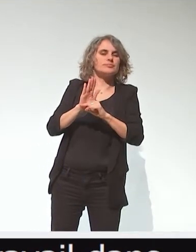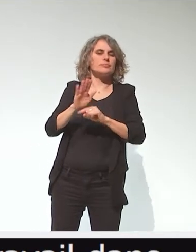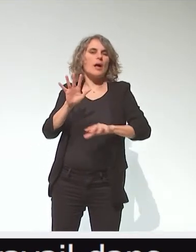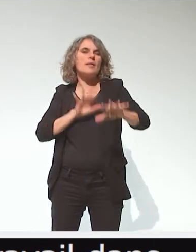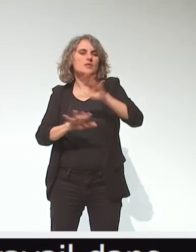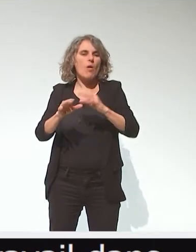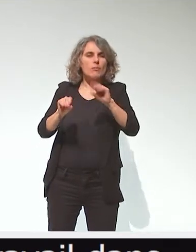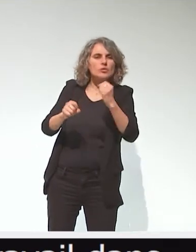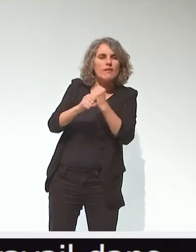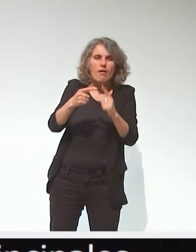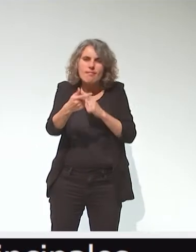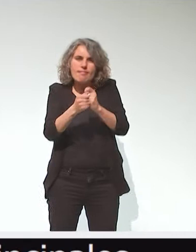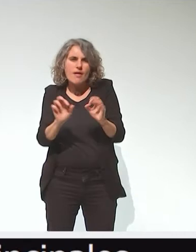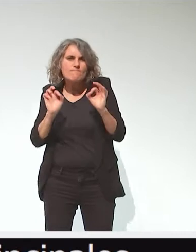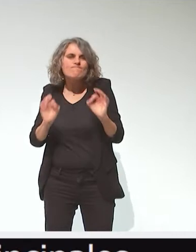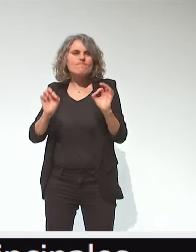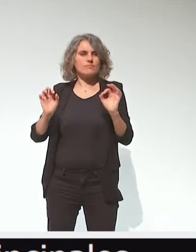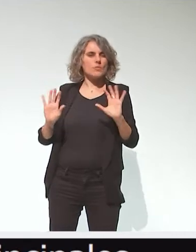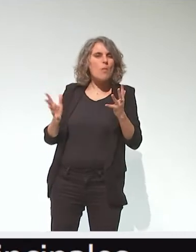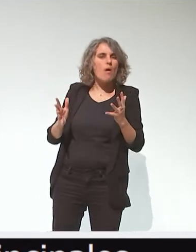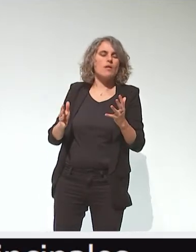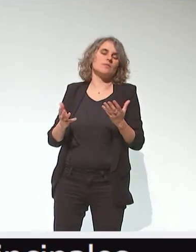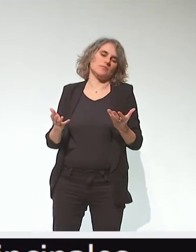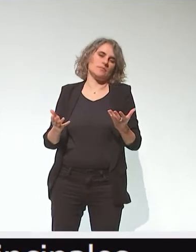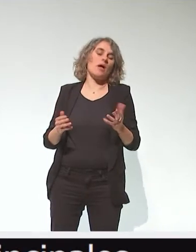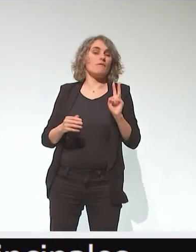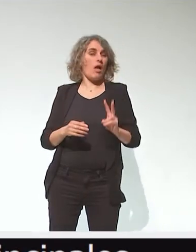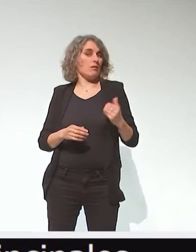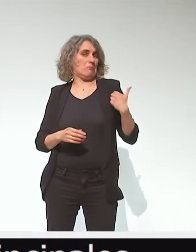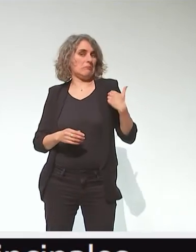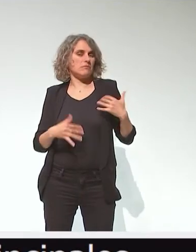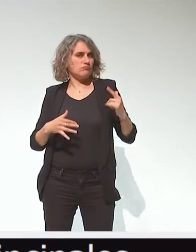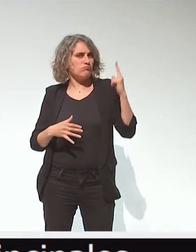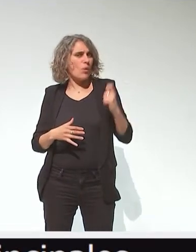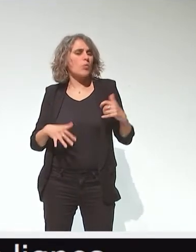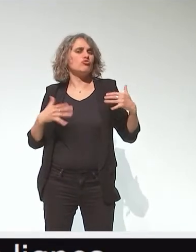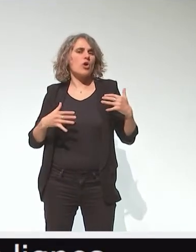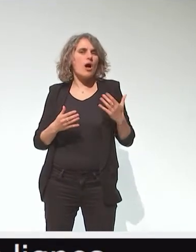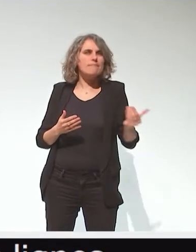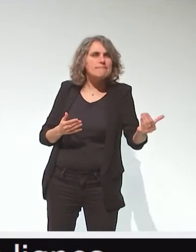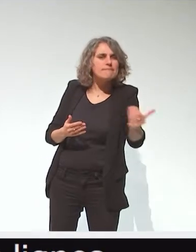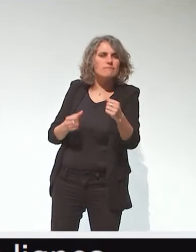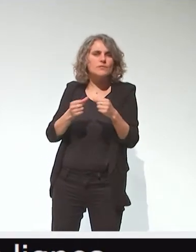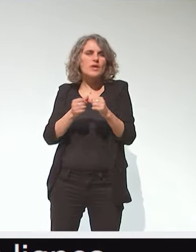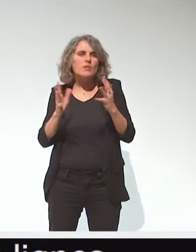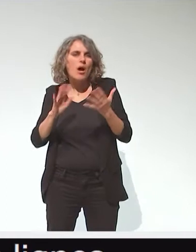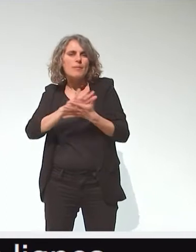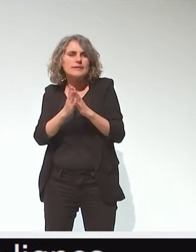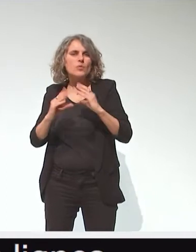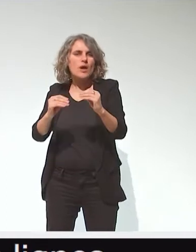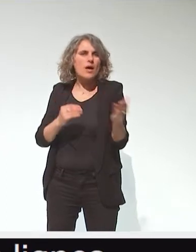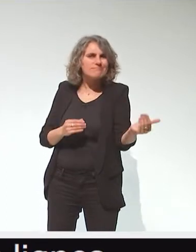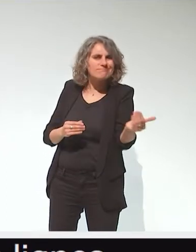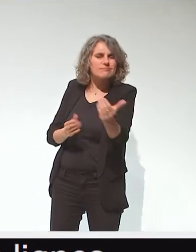we have already started collecting the guidance and practices in the member states. And those of you who have been